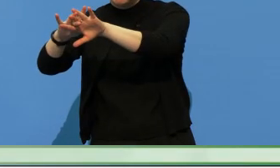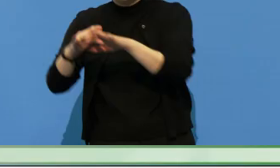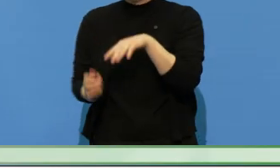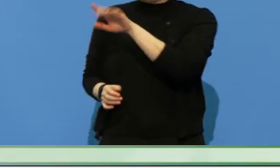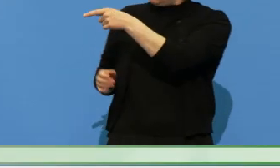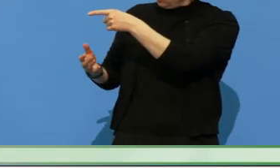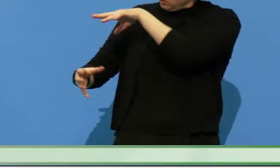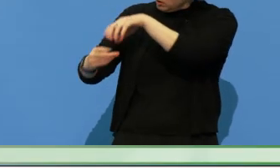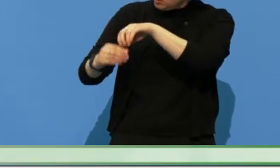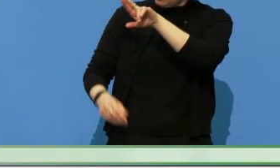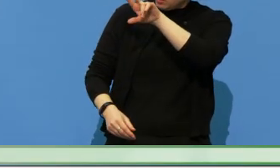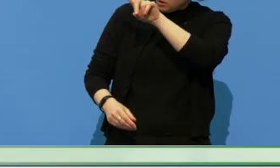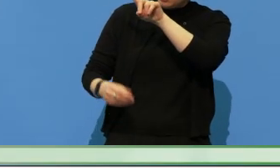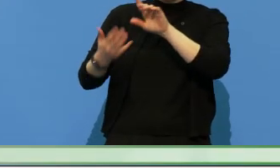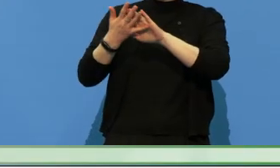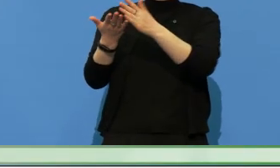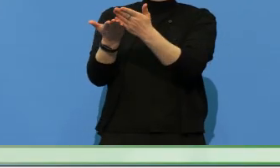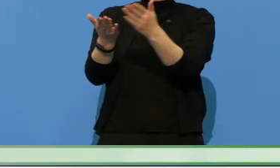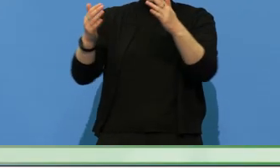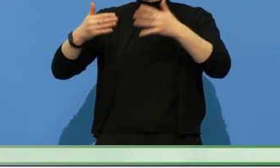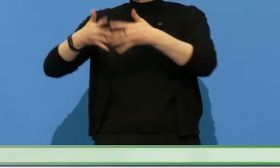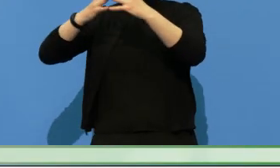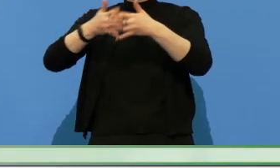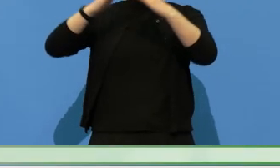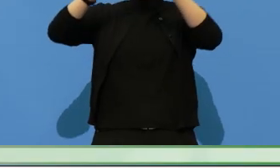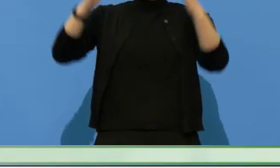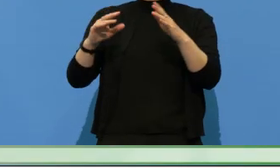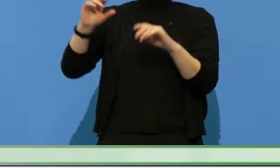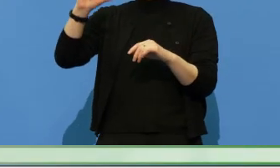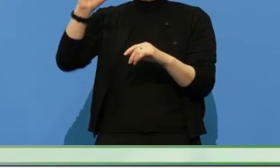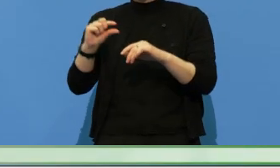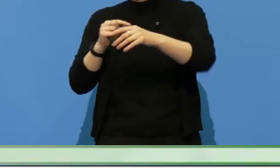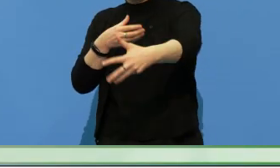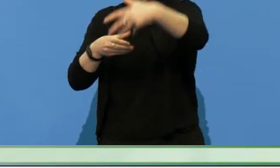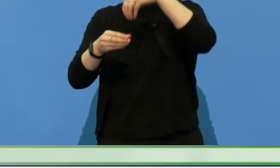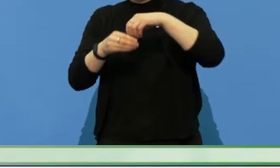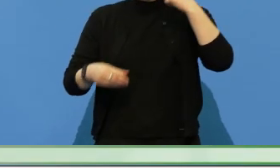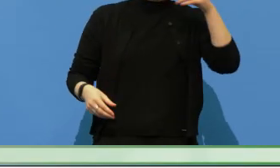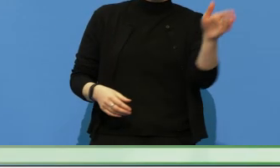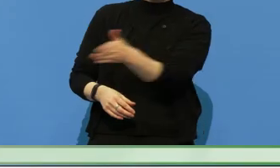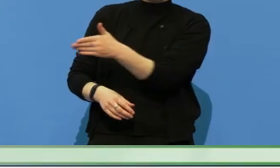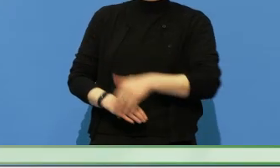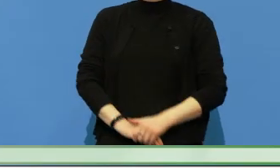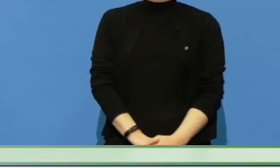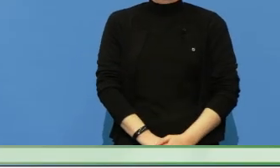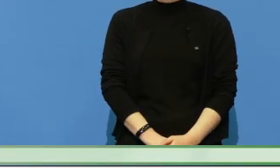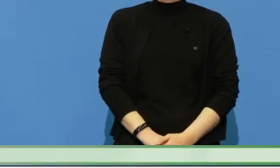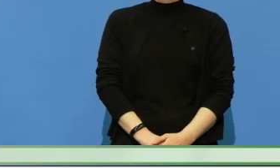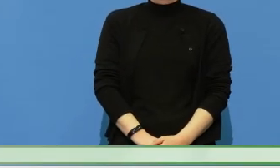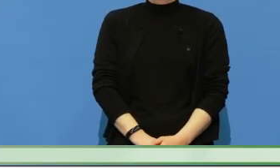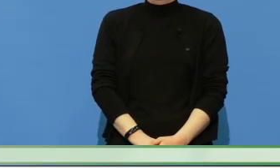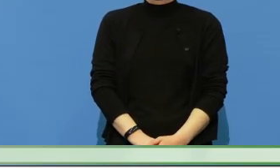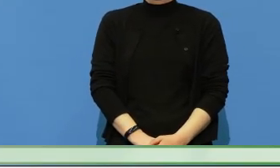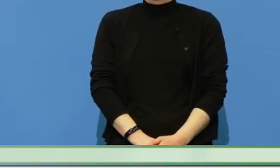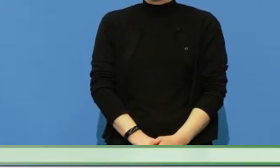to make their investments as inclusive as possible. And that's why we're working on in